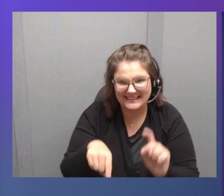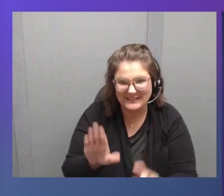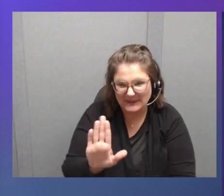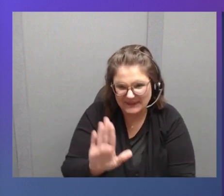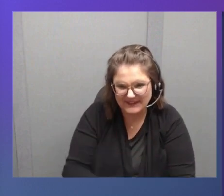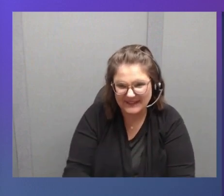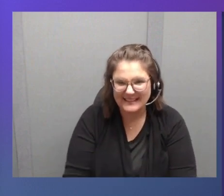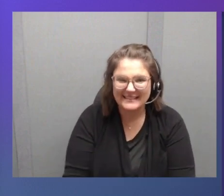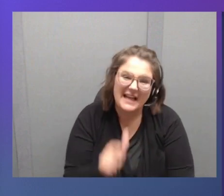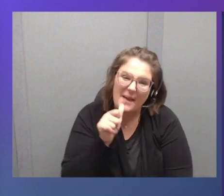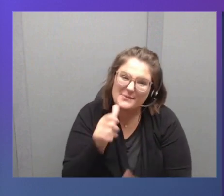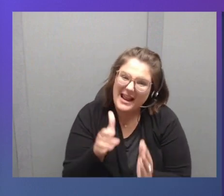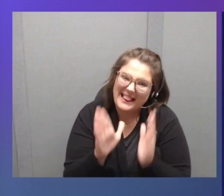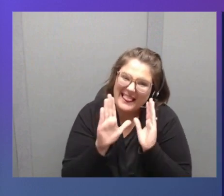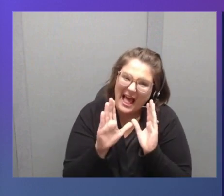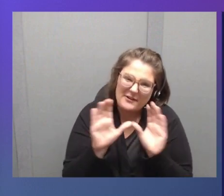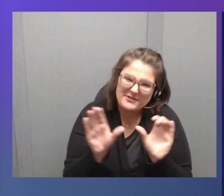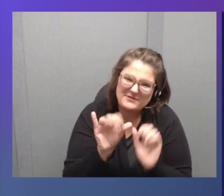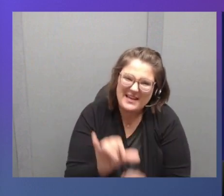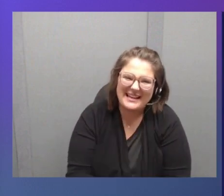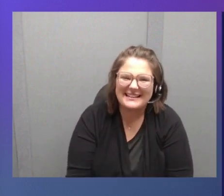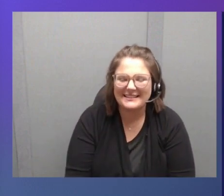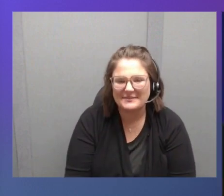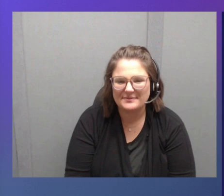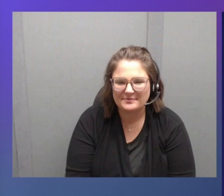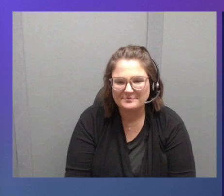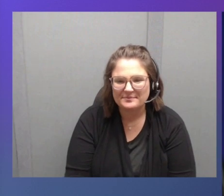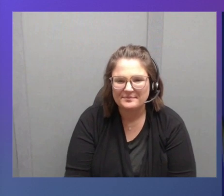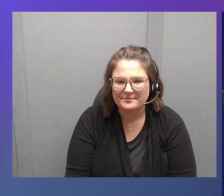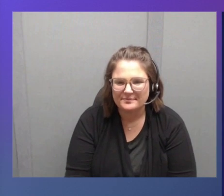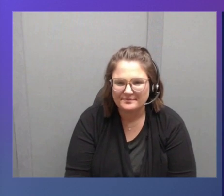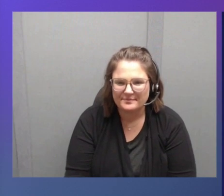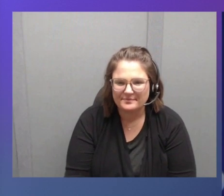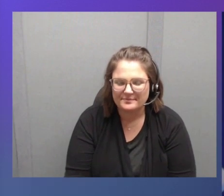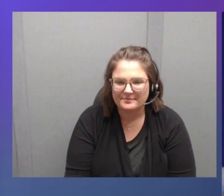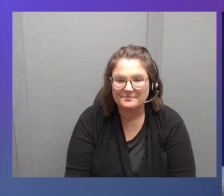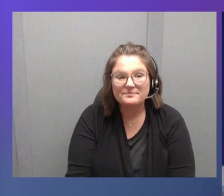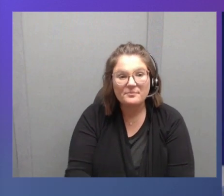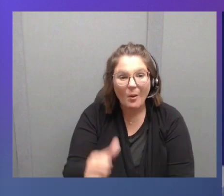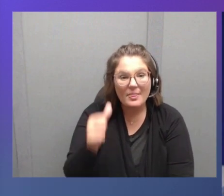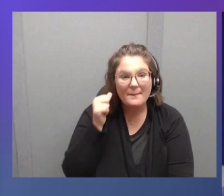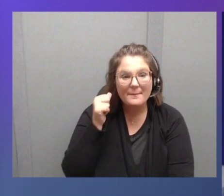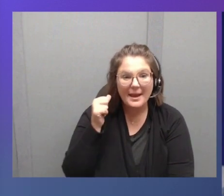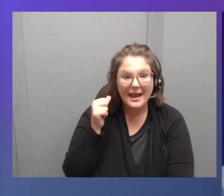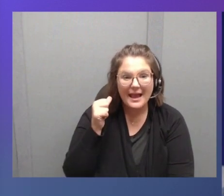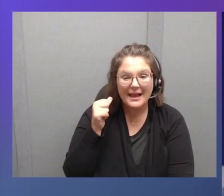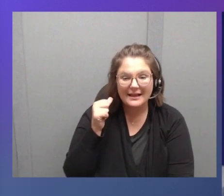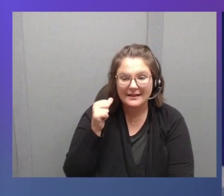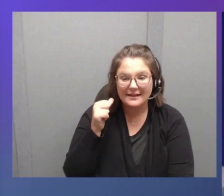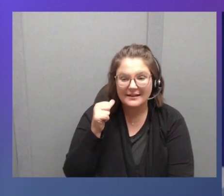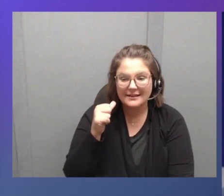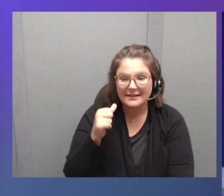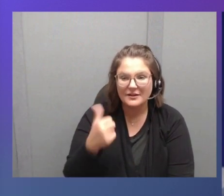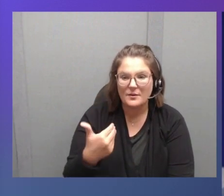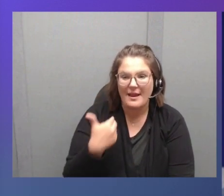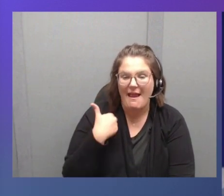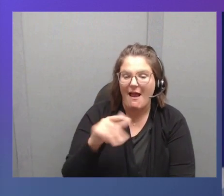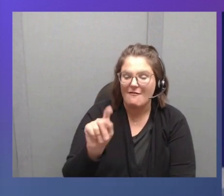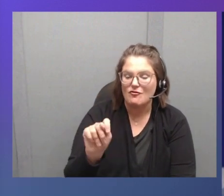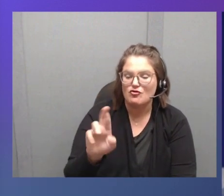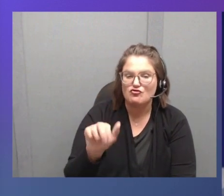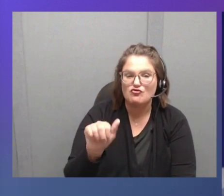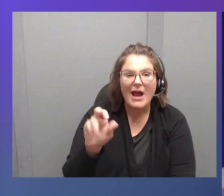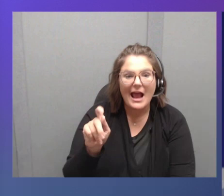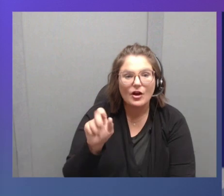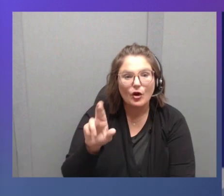not allowed to solder there. So moving this around a little bit more, on the back end here, we have this LoRaWAN tracker. So the company that